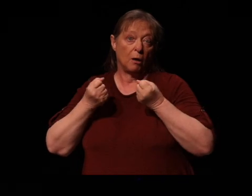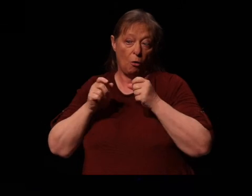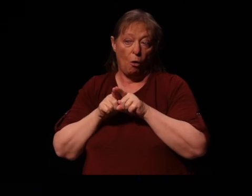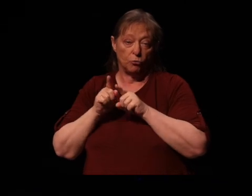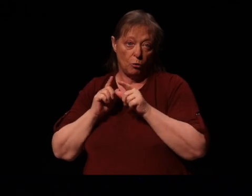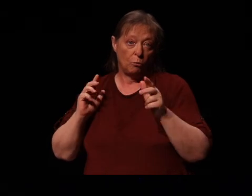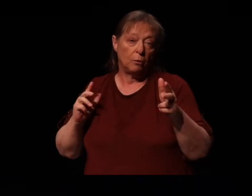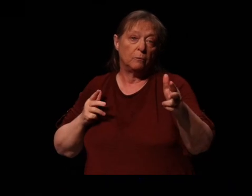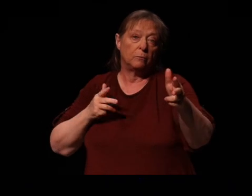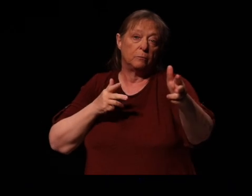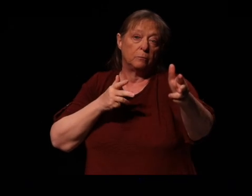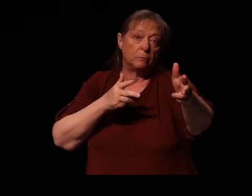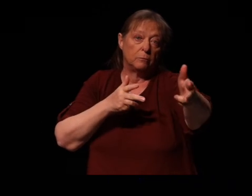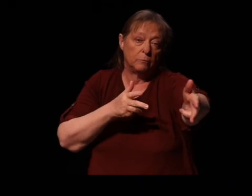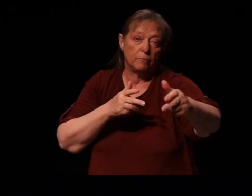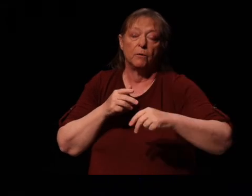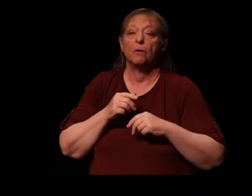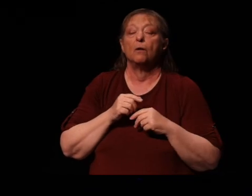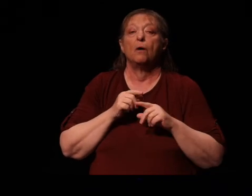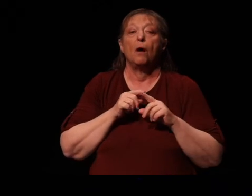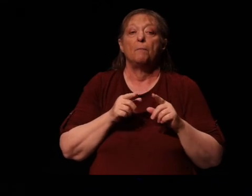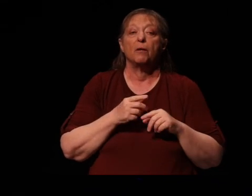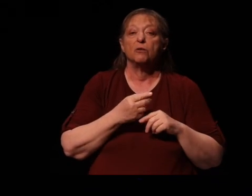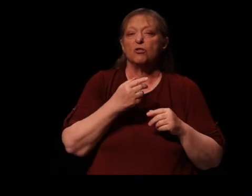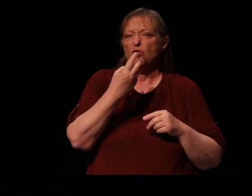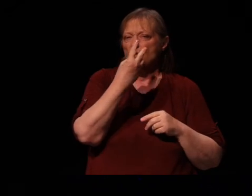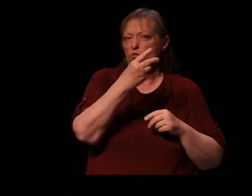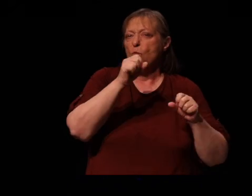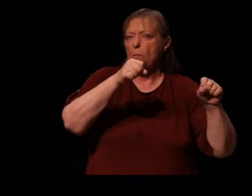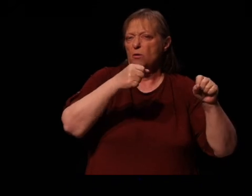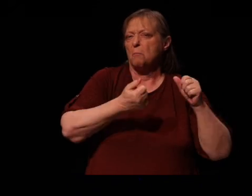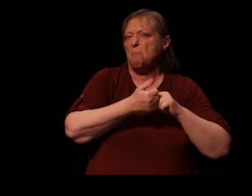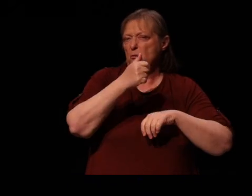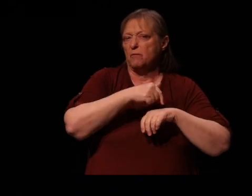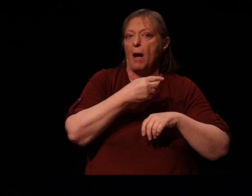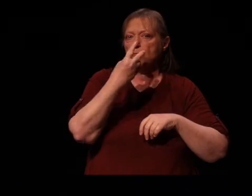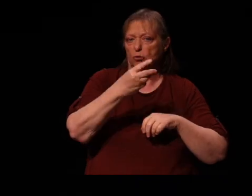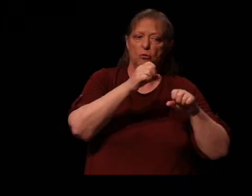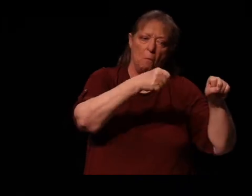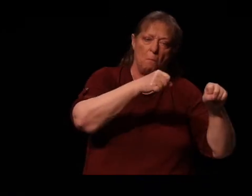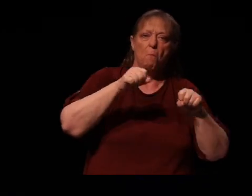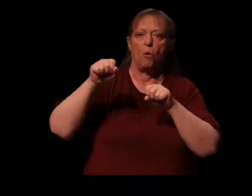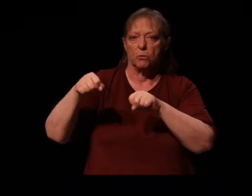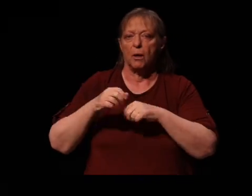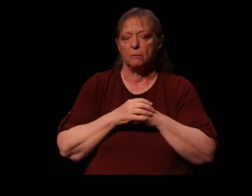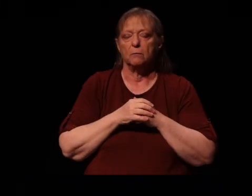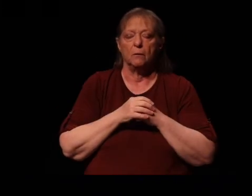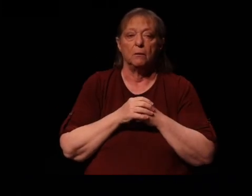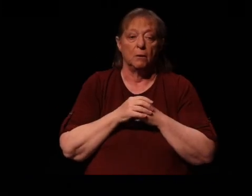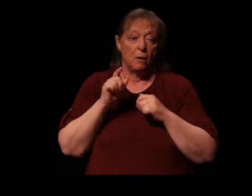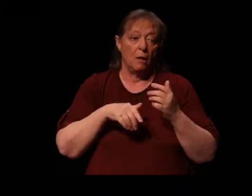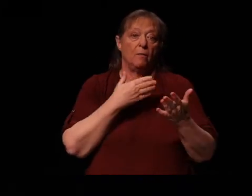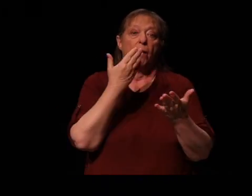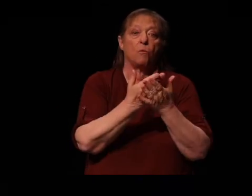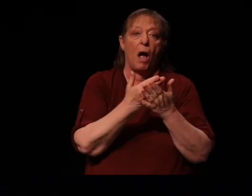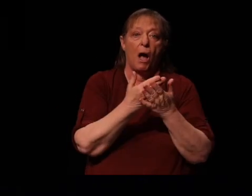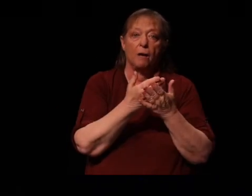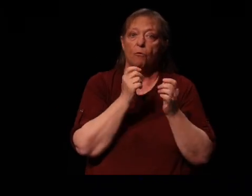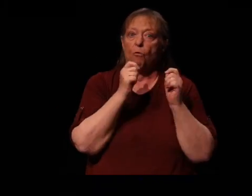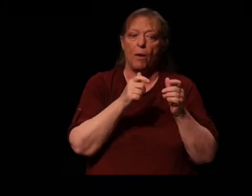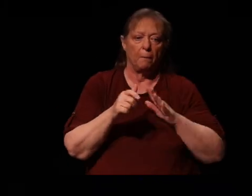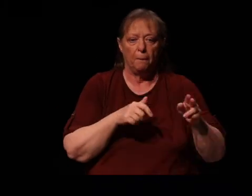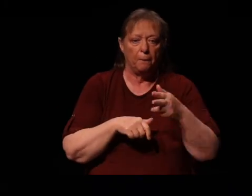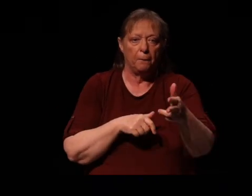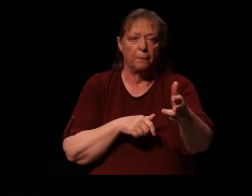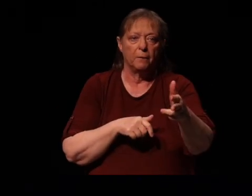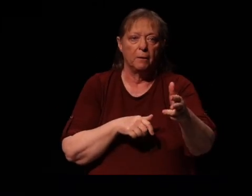following them somewhere, but the two people, the two motorcycles, typically it's two motorcycles, they get to